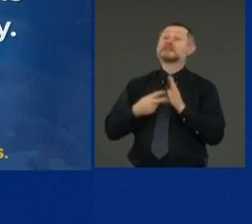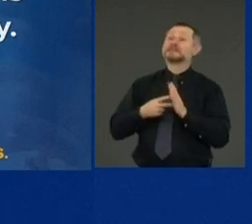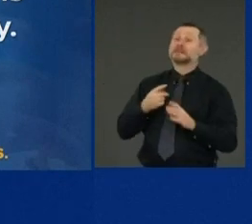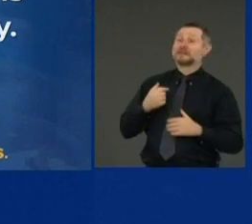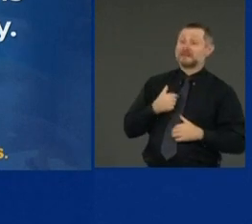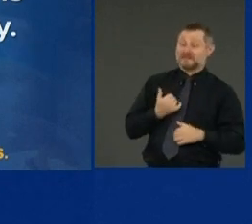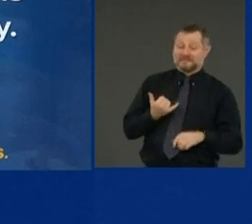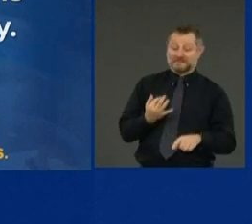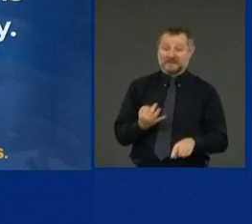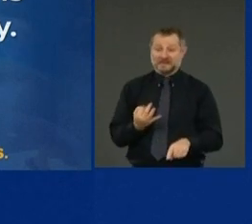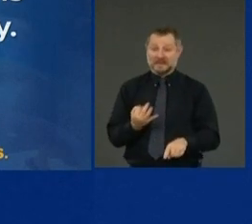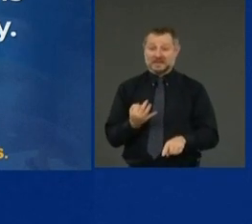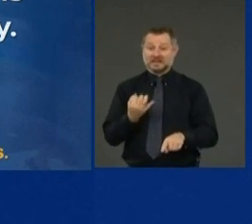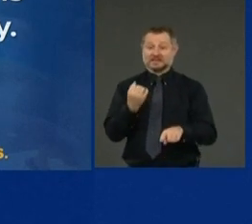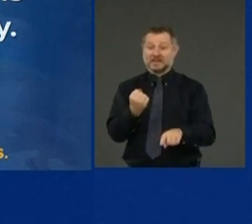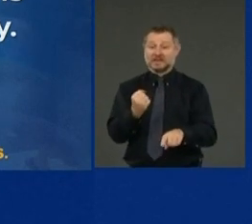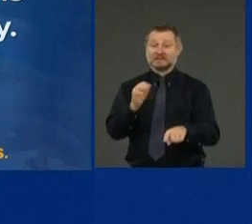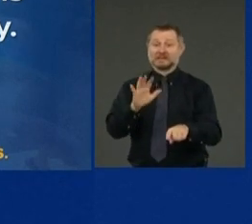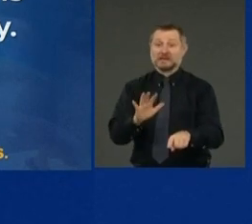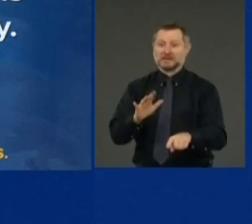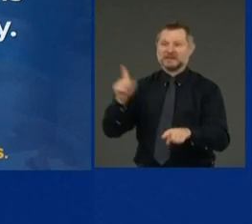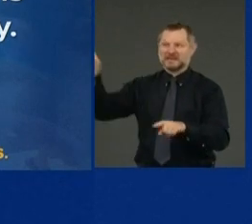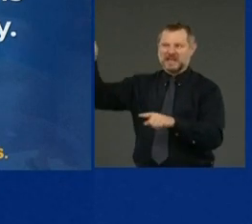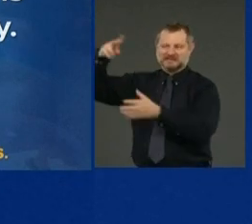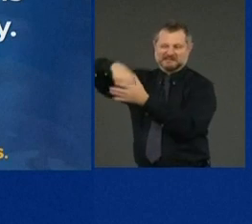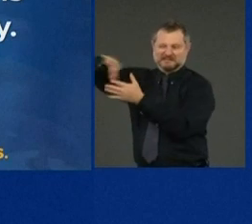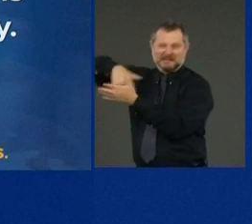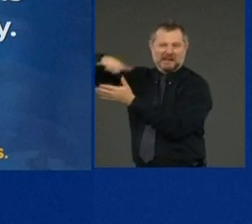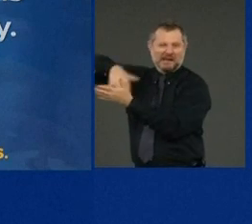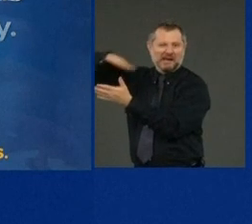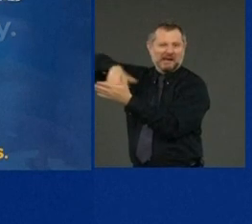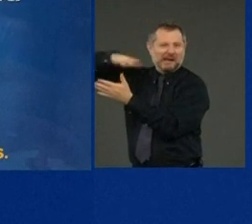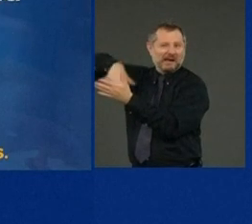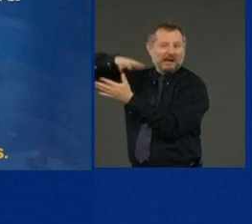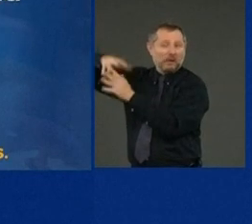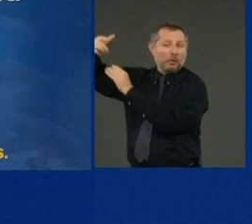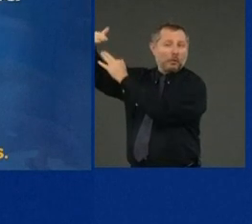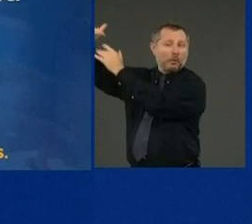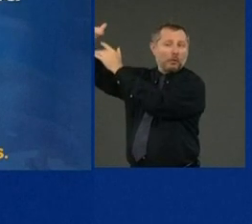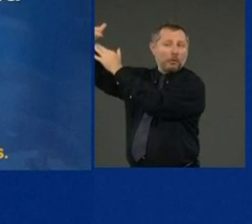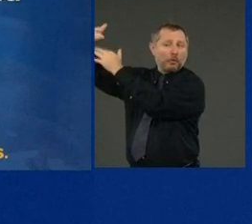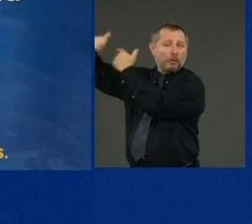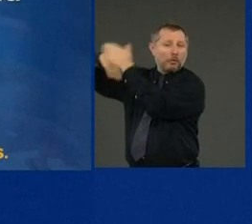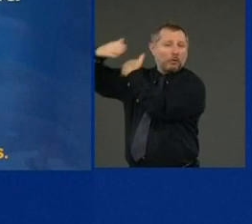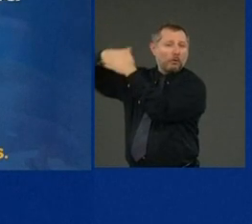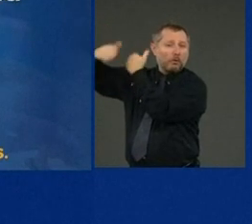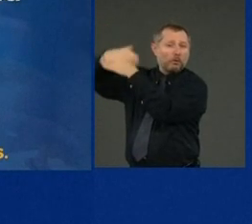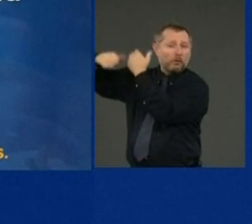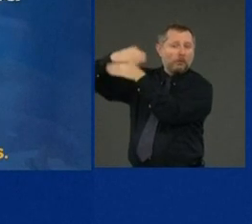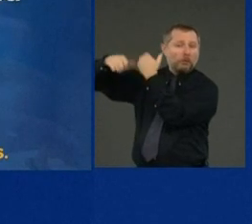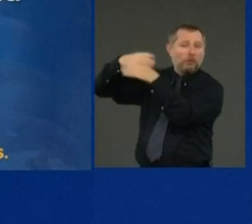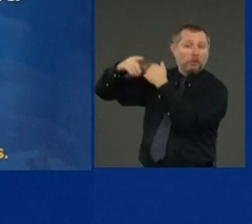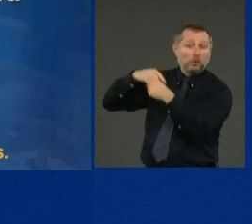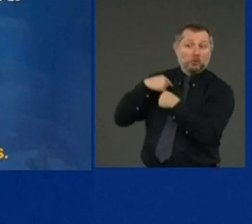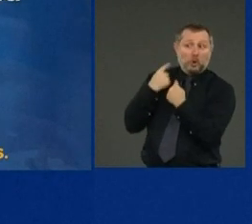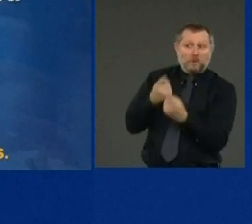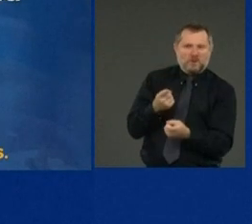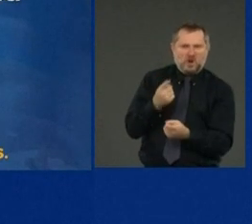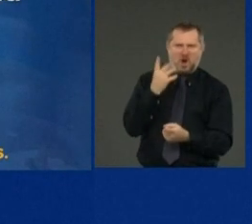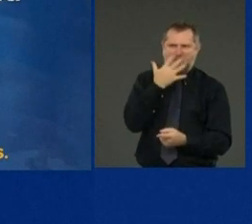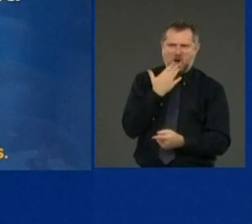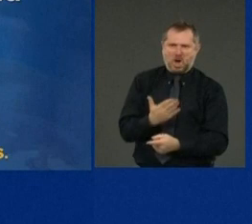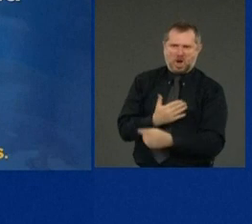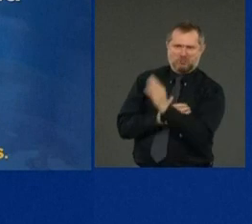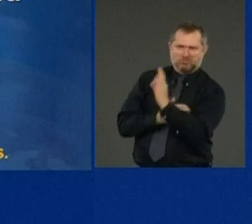They're studying it now. But all the indications are good. So I'm saying today you'll get a